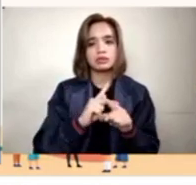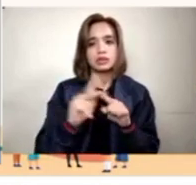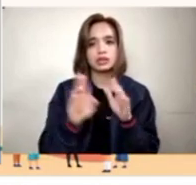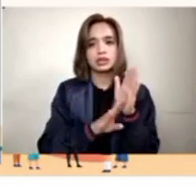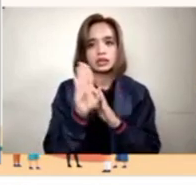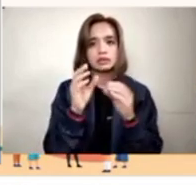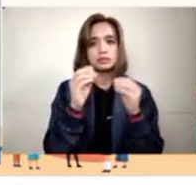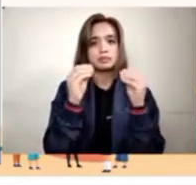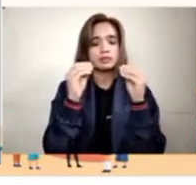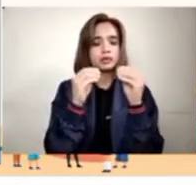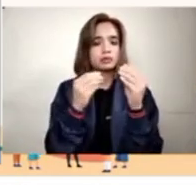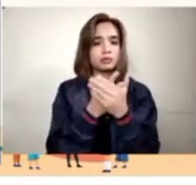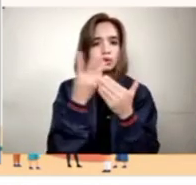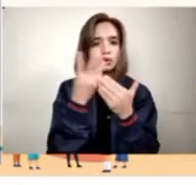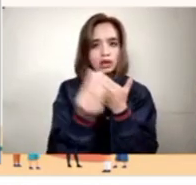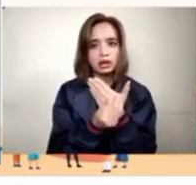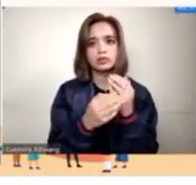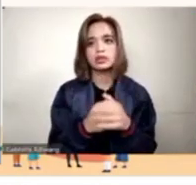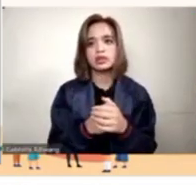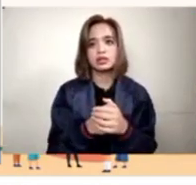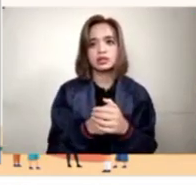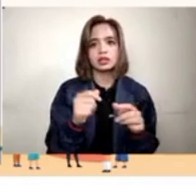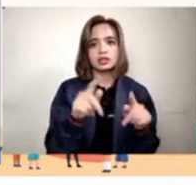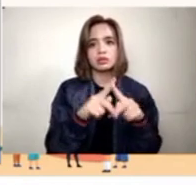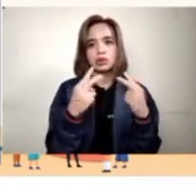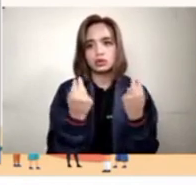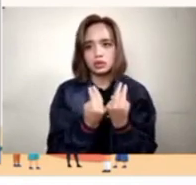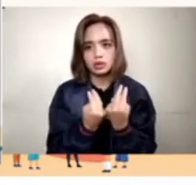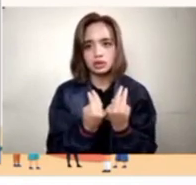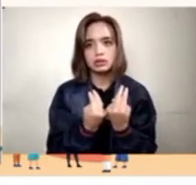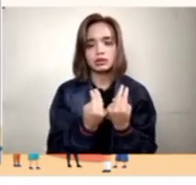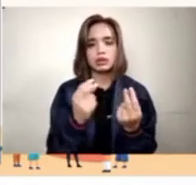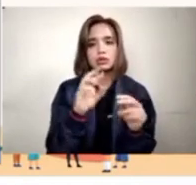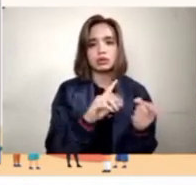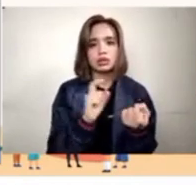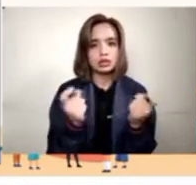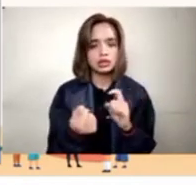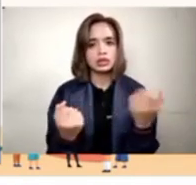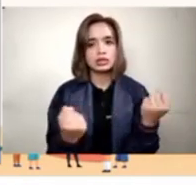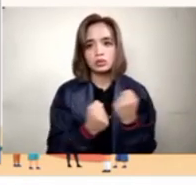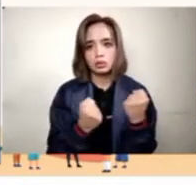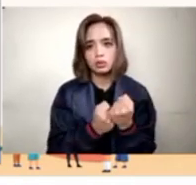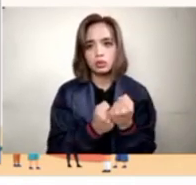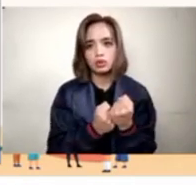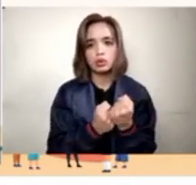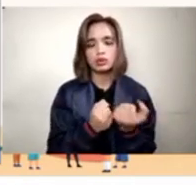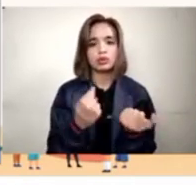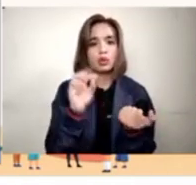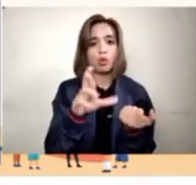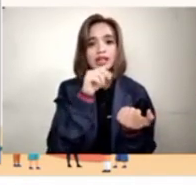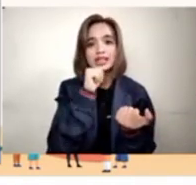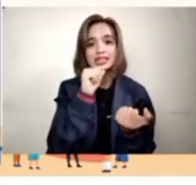as professional development and leadership programs, the RPMS, promotion and or reclassification,